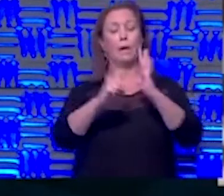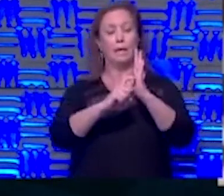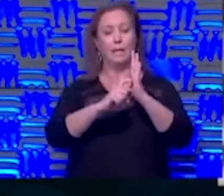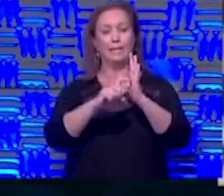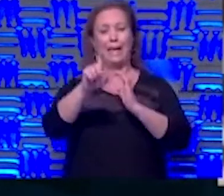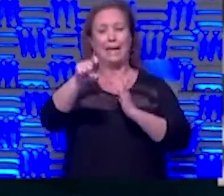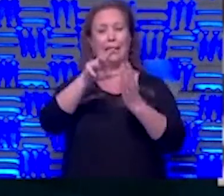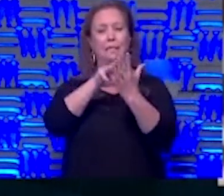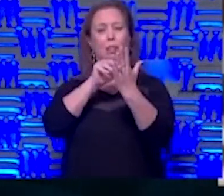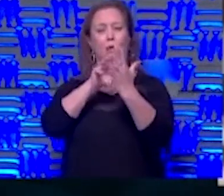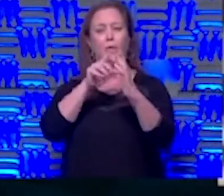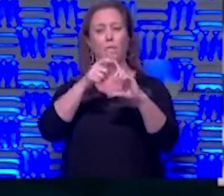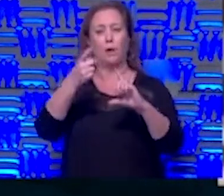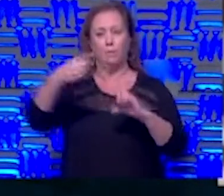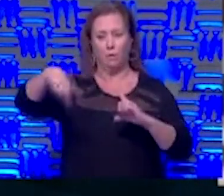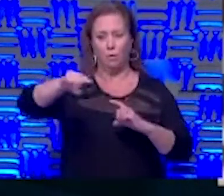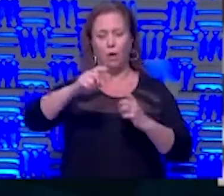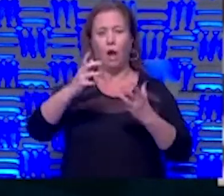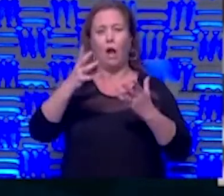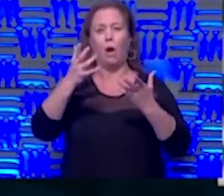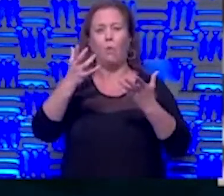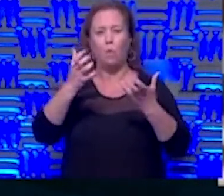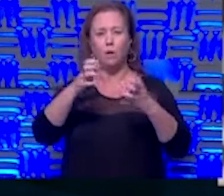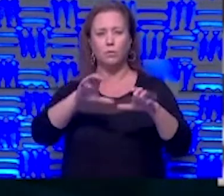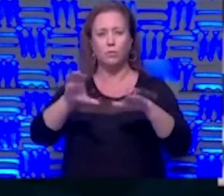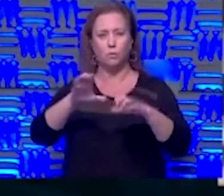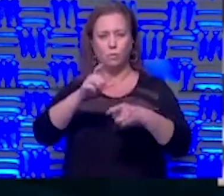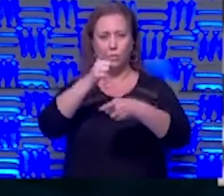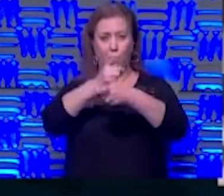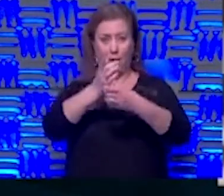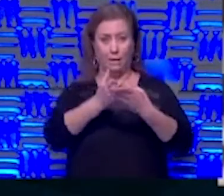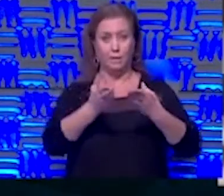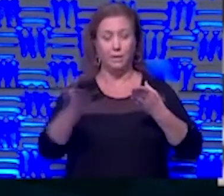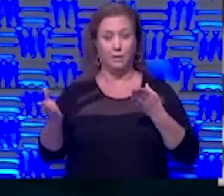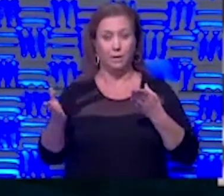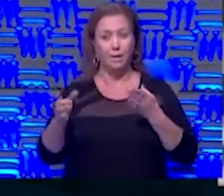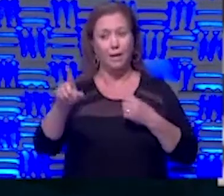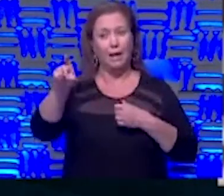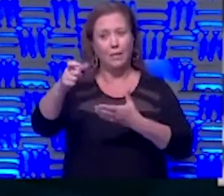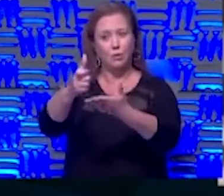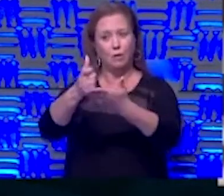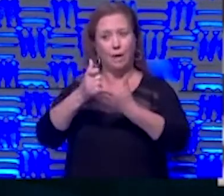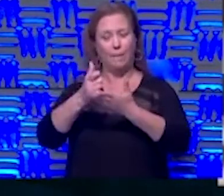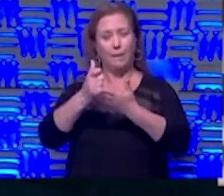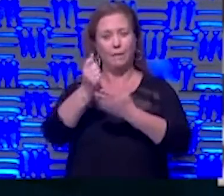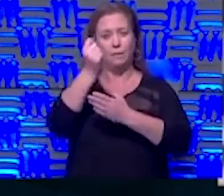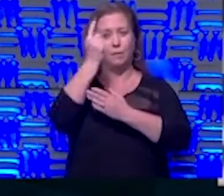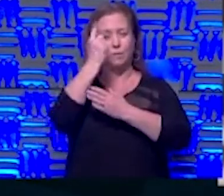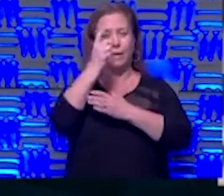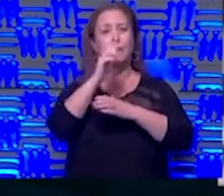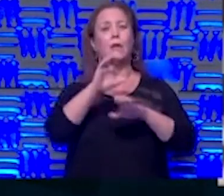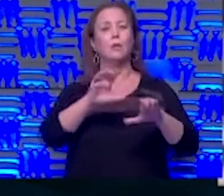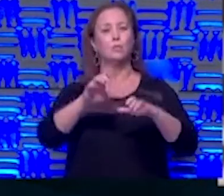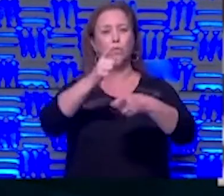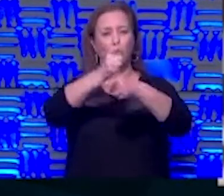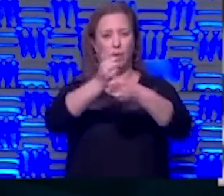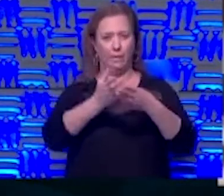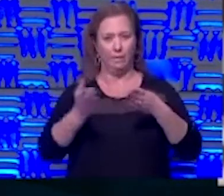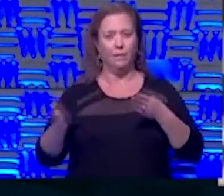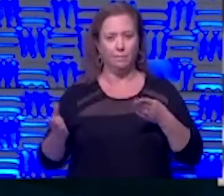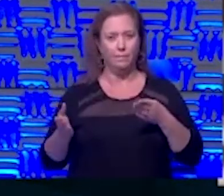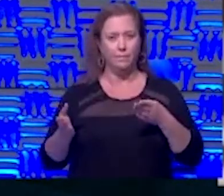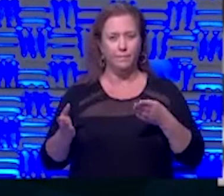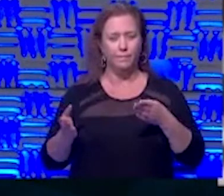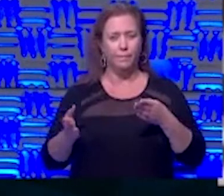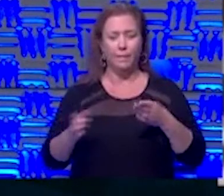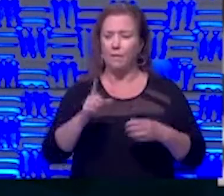to learn from you. I want to do right, and I need you to help me to know how to do right. And that is